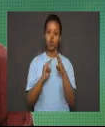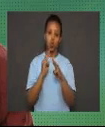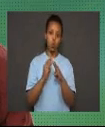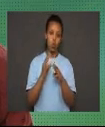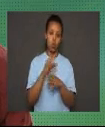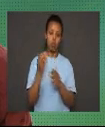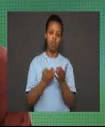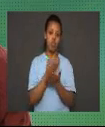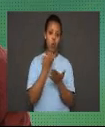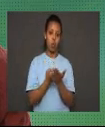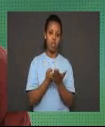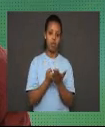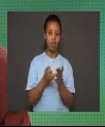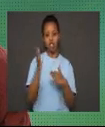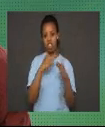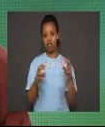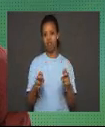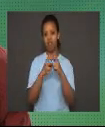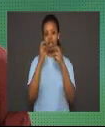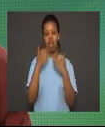economic conditions from deteriorating.